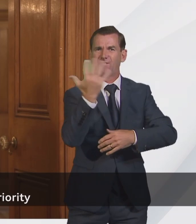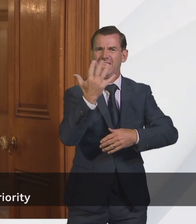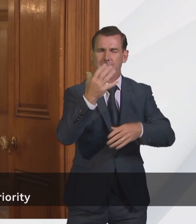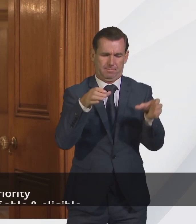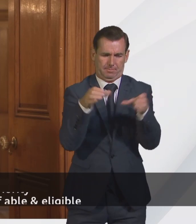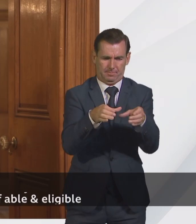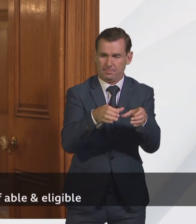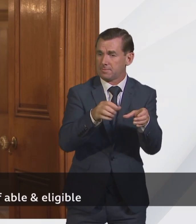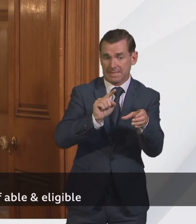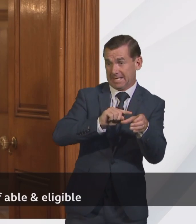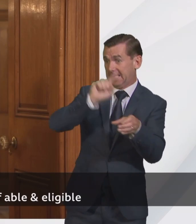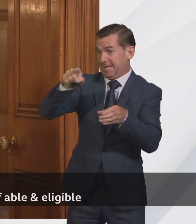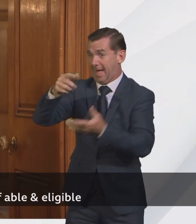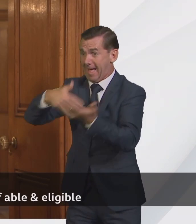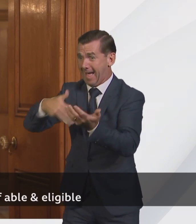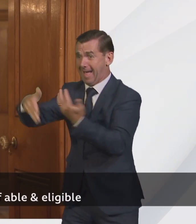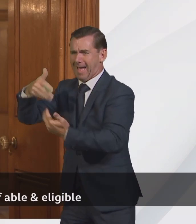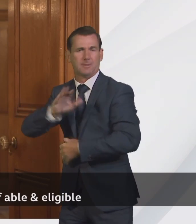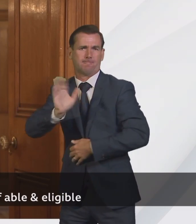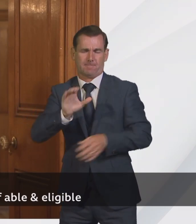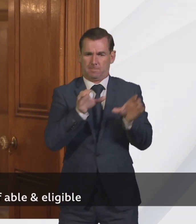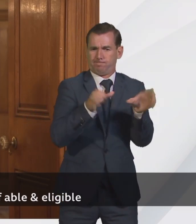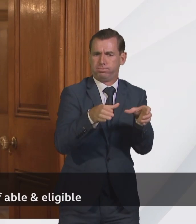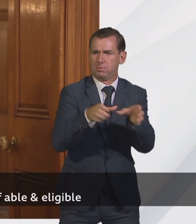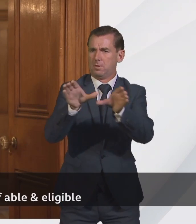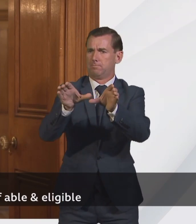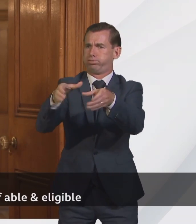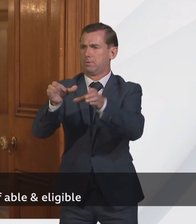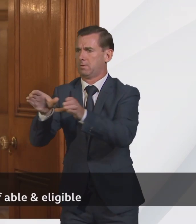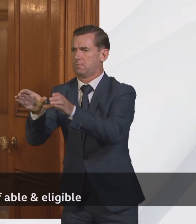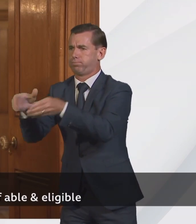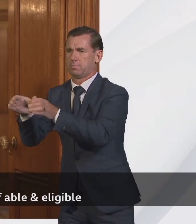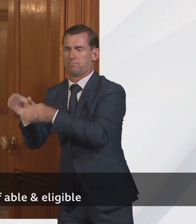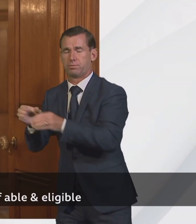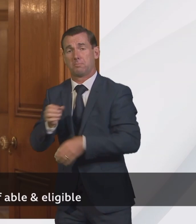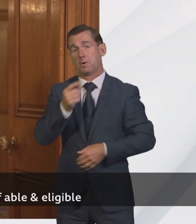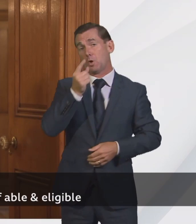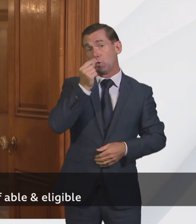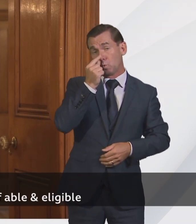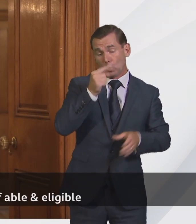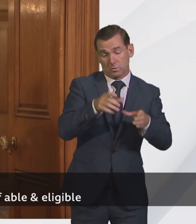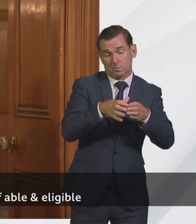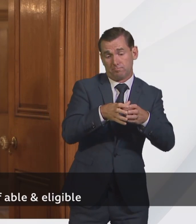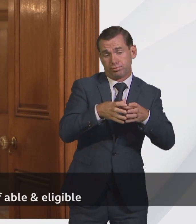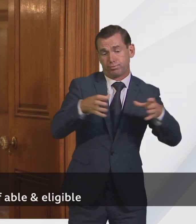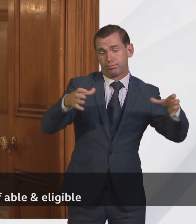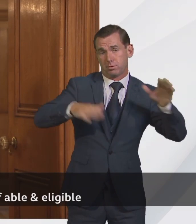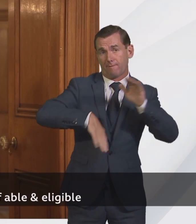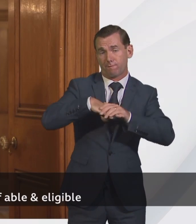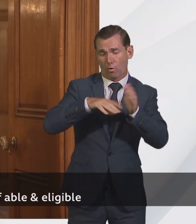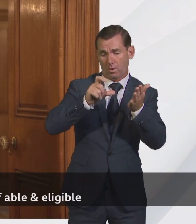at doing is expanding those bubbles to include the whole class. But the relaxation